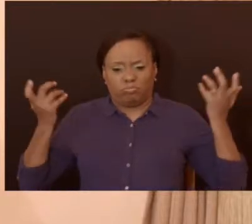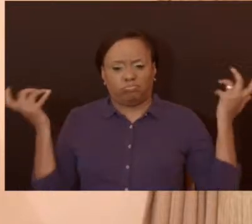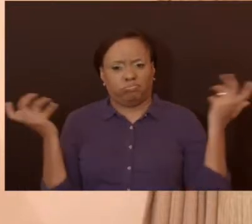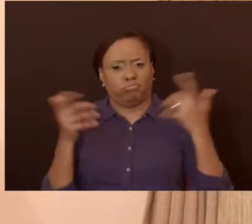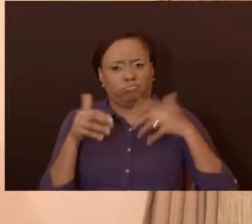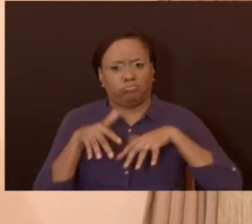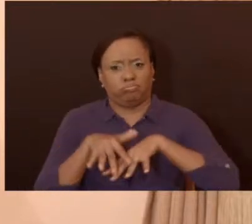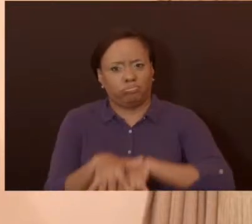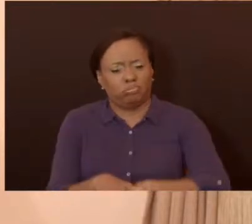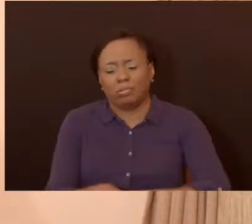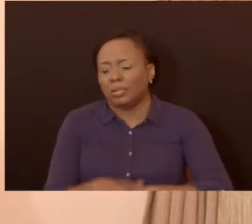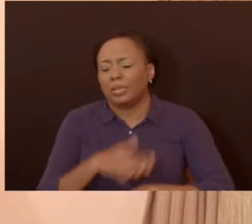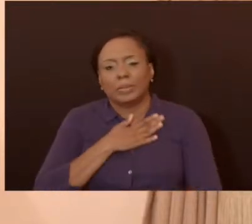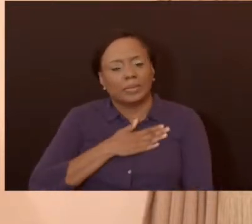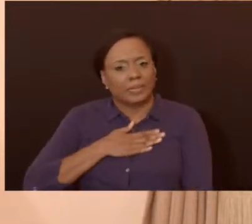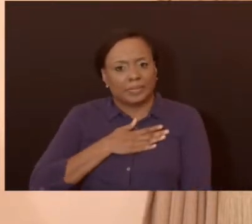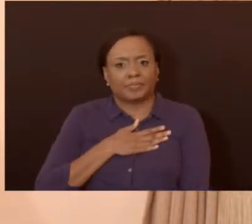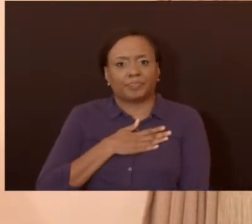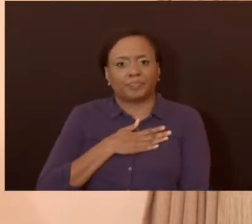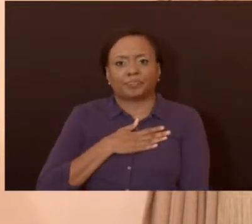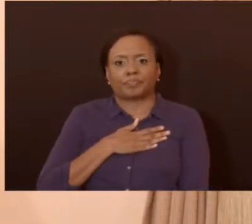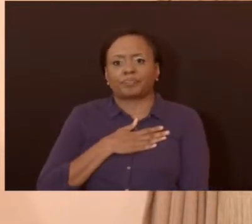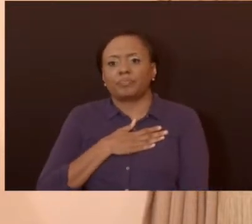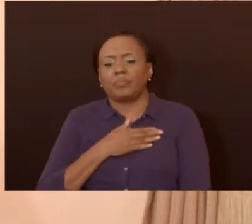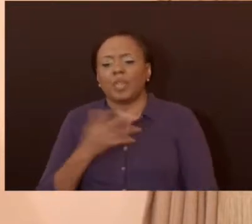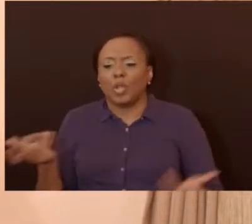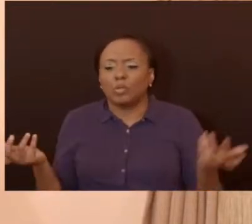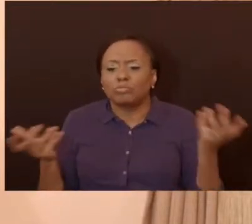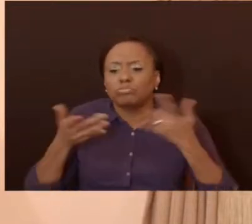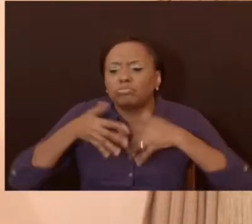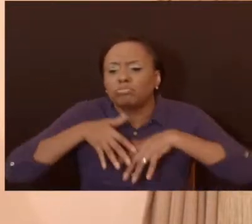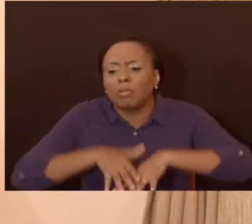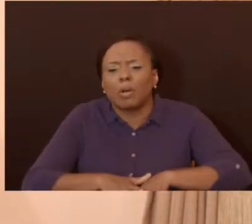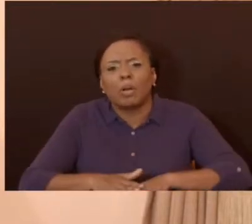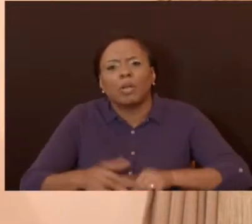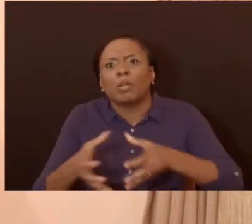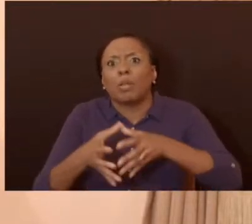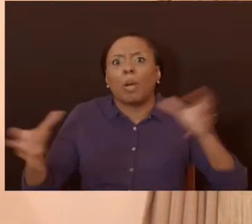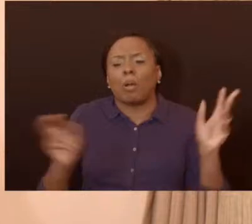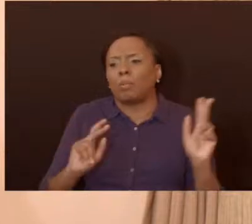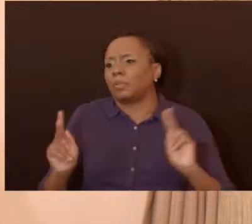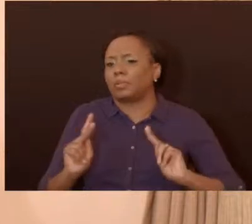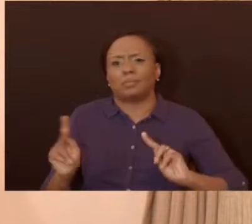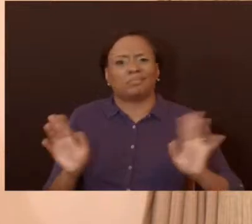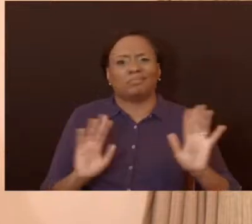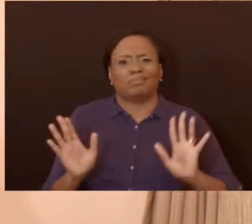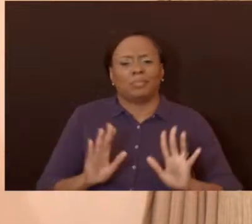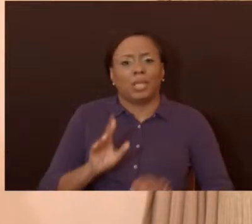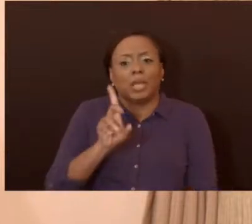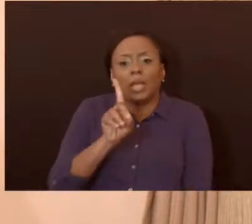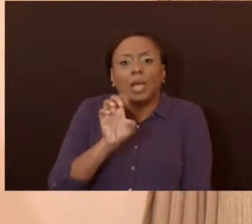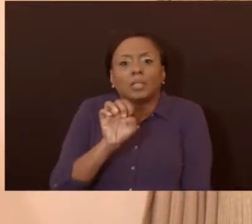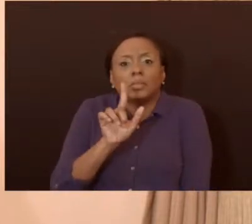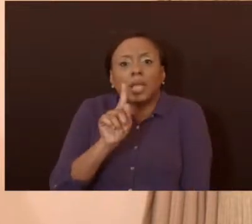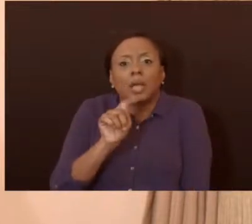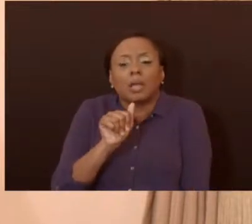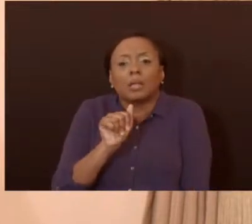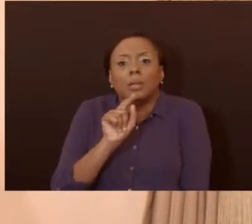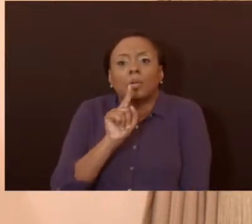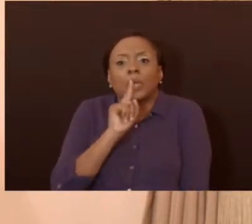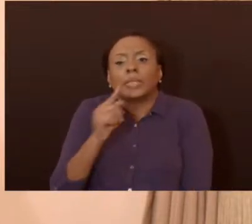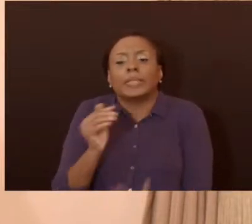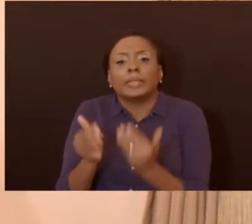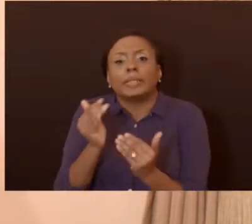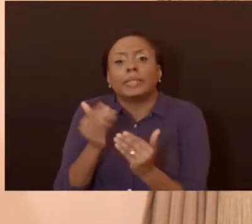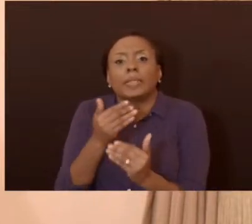don't know how much I can stress this. Avoid crowds. Delta variant is highly transmissible, and it's important that we avoid crowds.